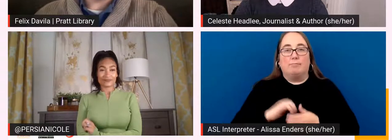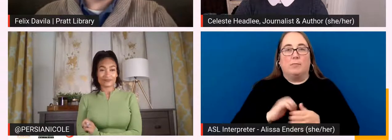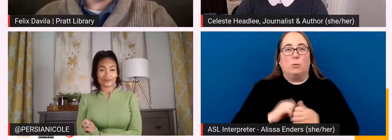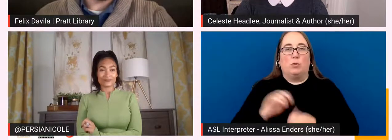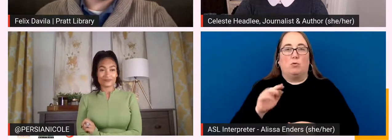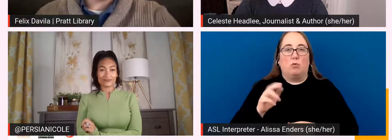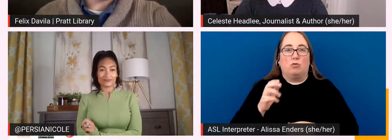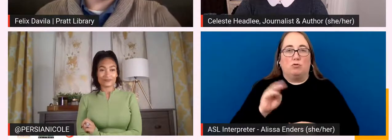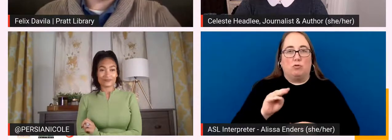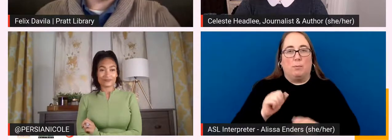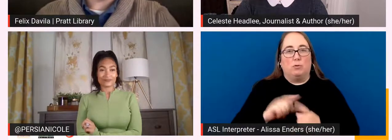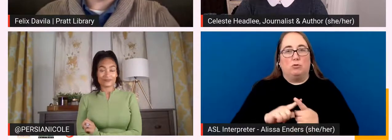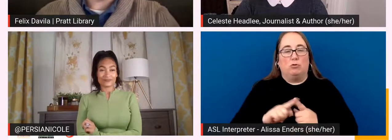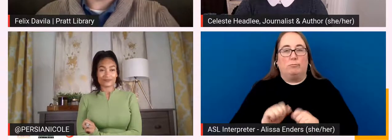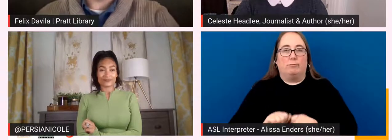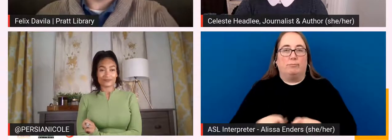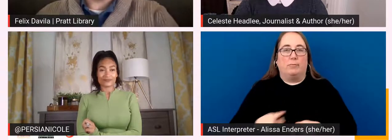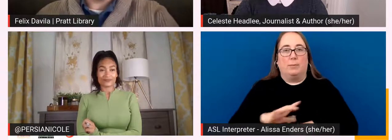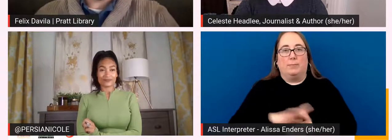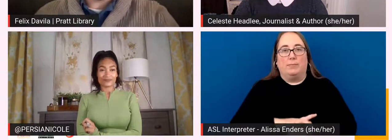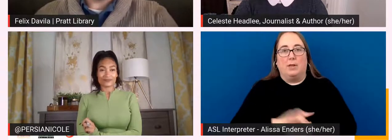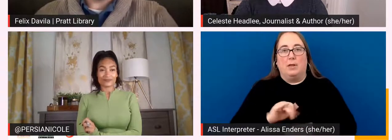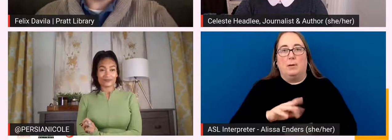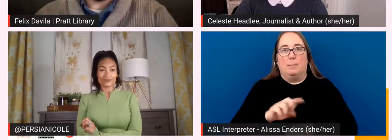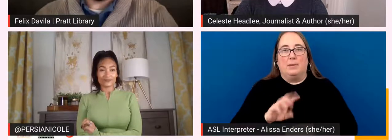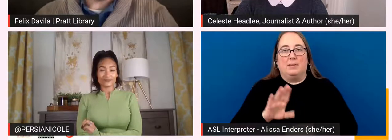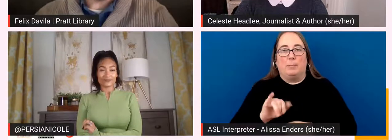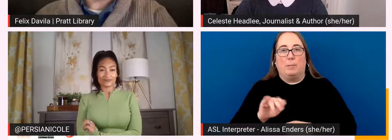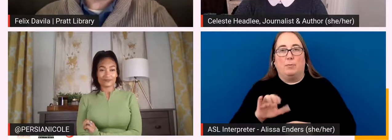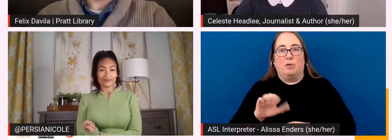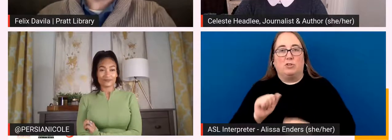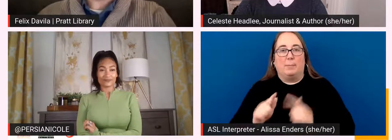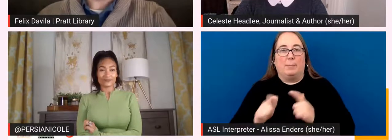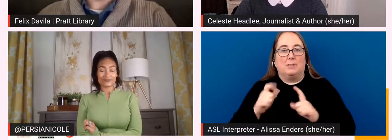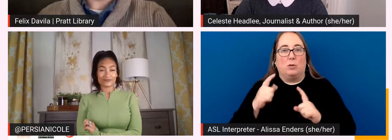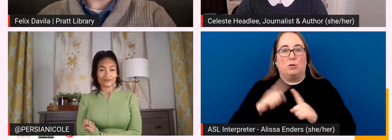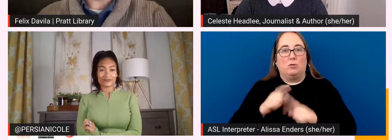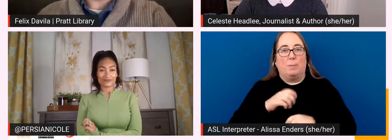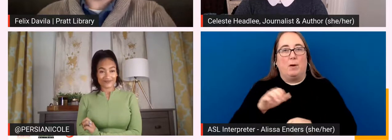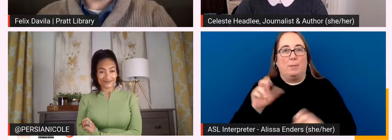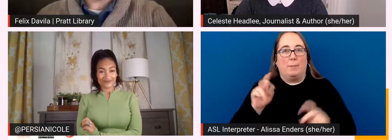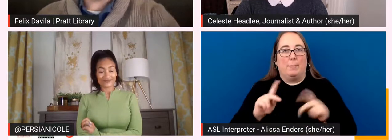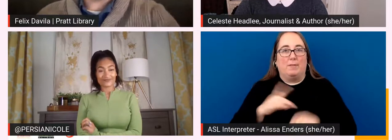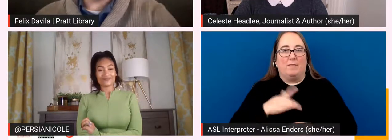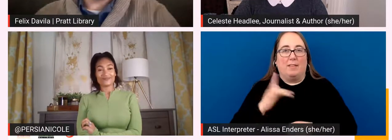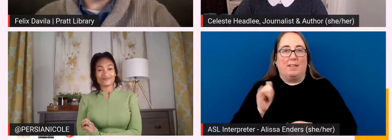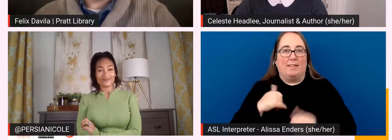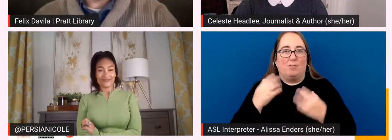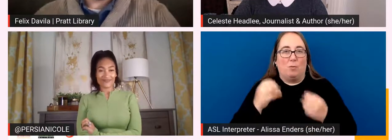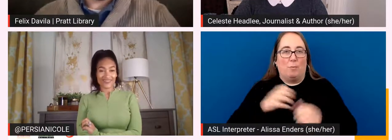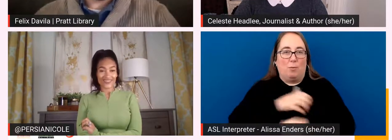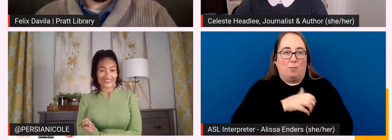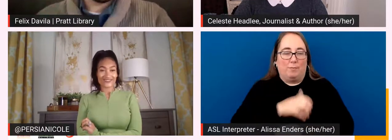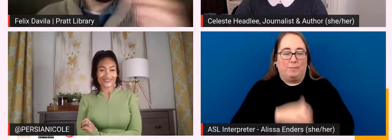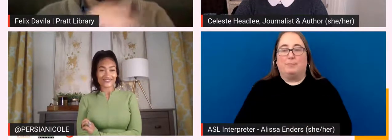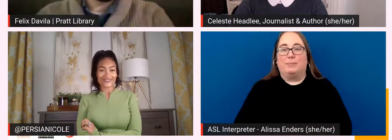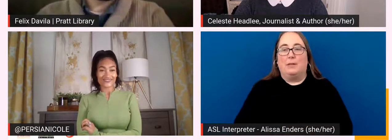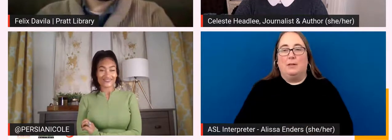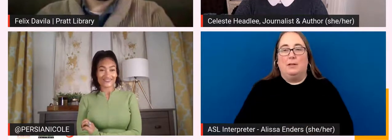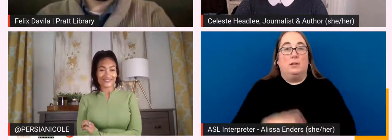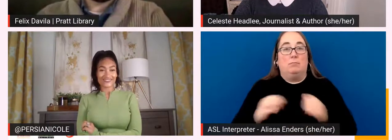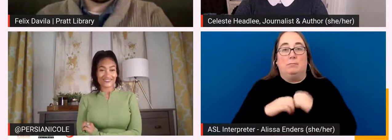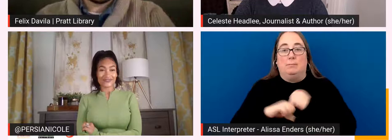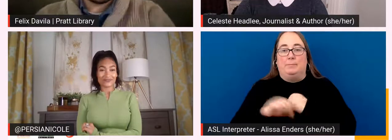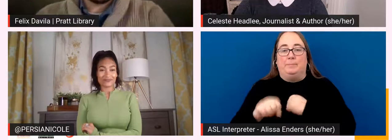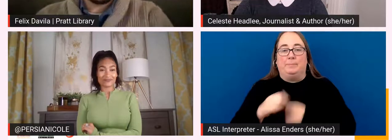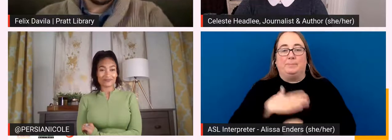to launch her bracelet line, Beads by Persia, and her biggest goal is to empower those who feel like they're powerless. So without further ado, please